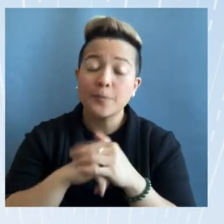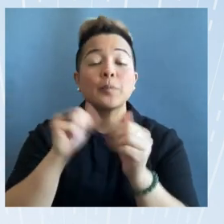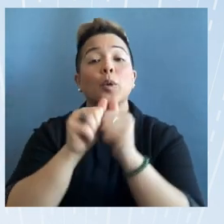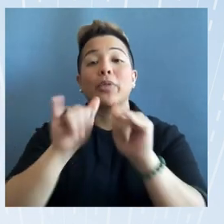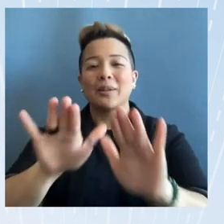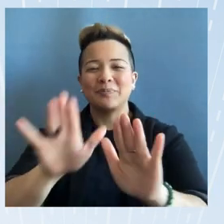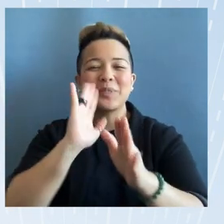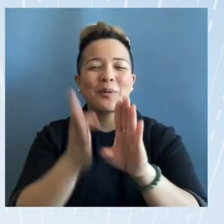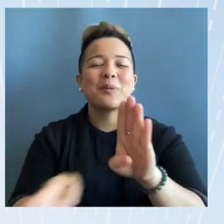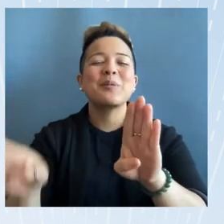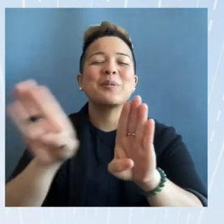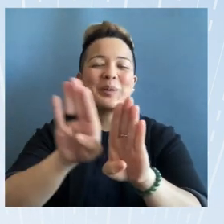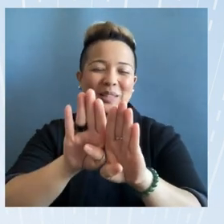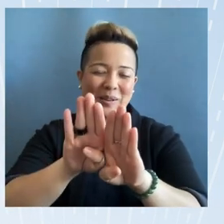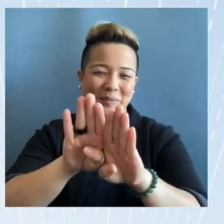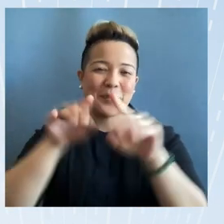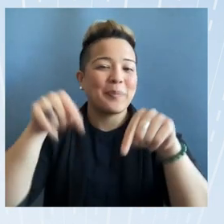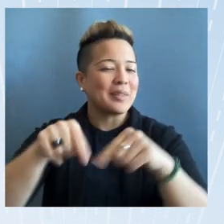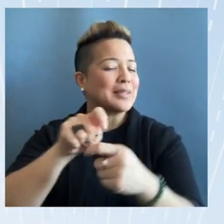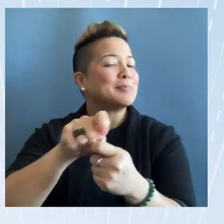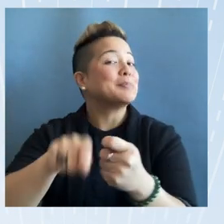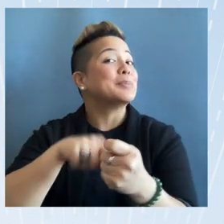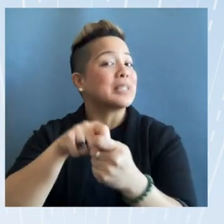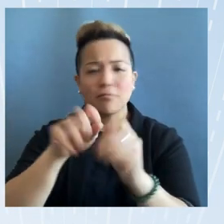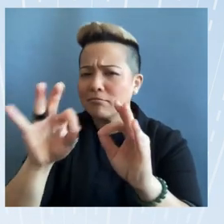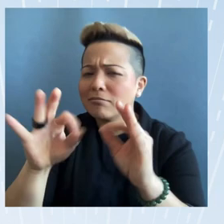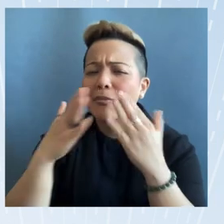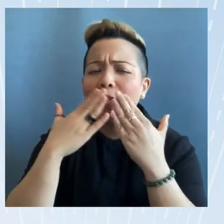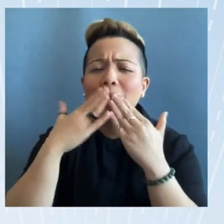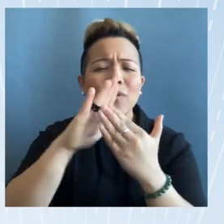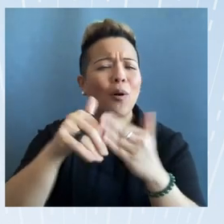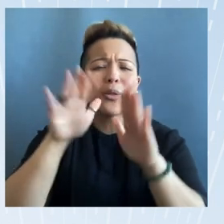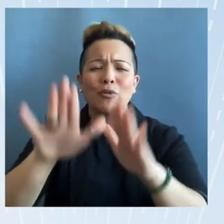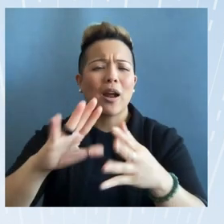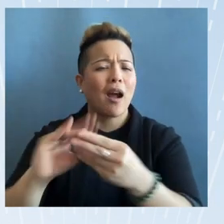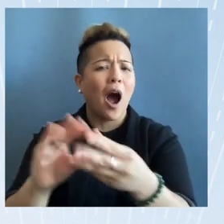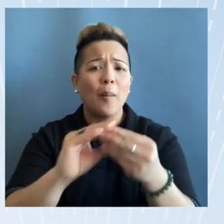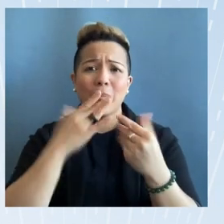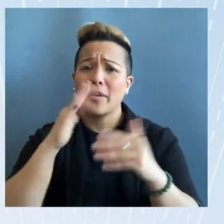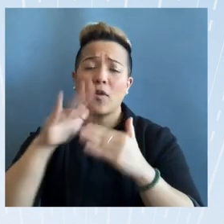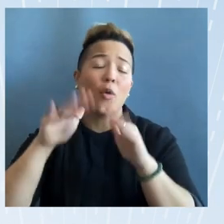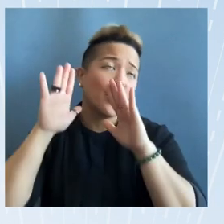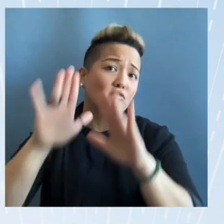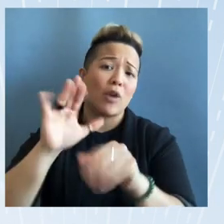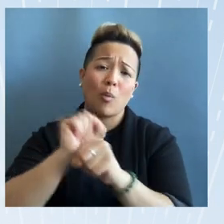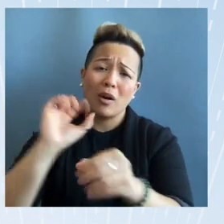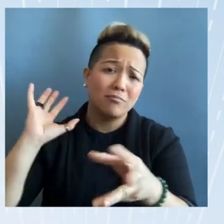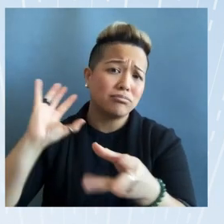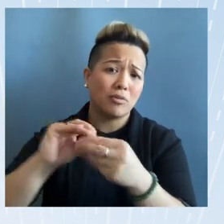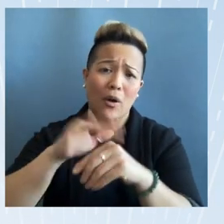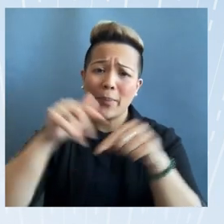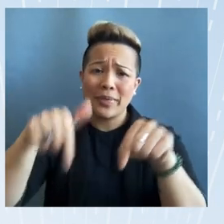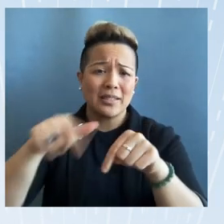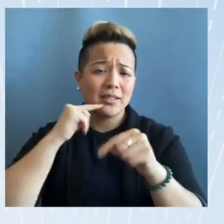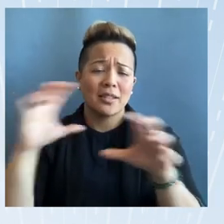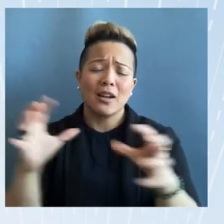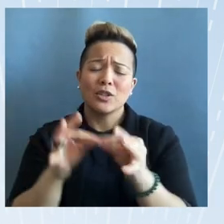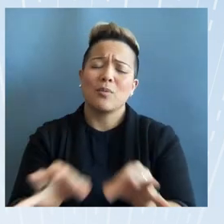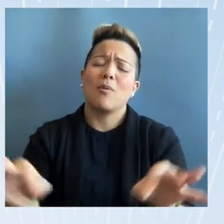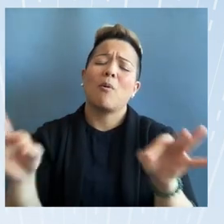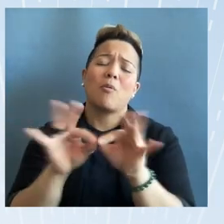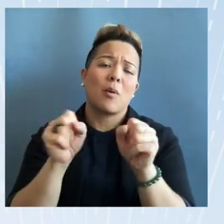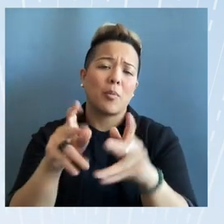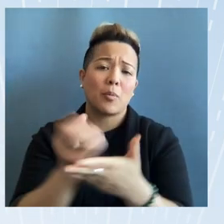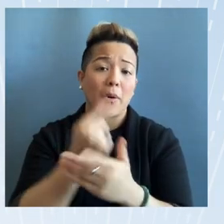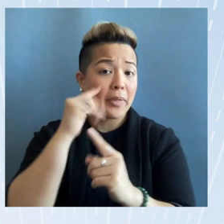to close out this particular. Thank you for all the great comments. Thank you for all the great work that has been done on this. It's such an important opportunity. I think